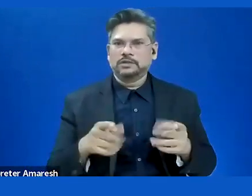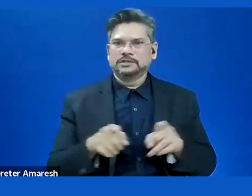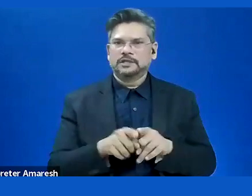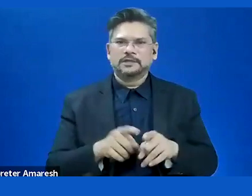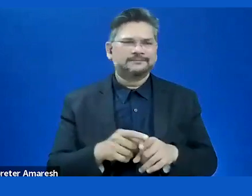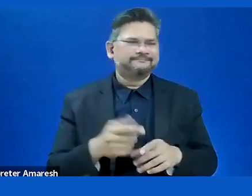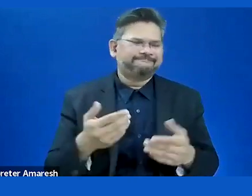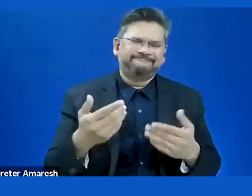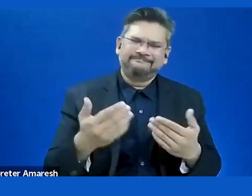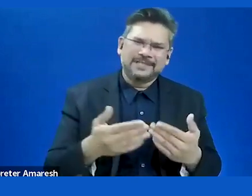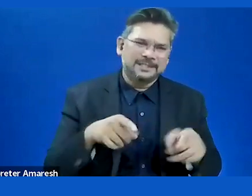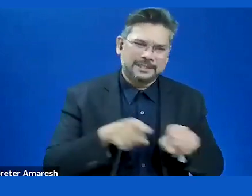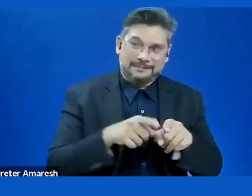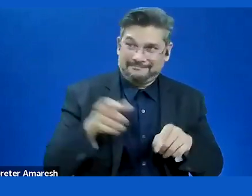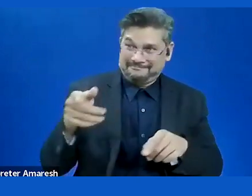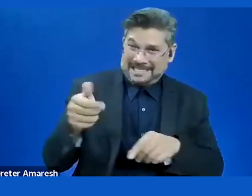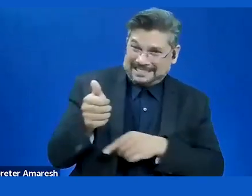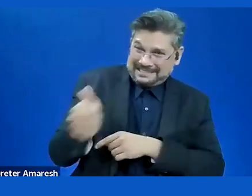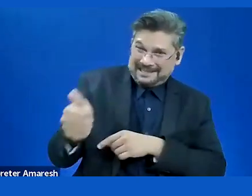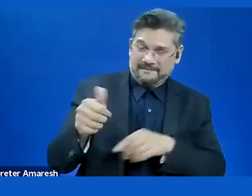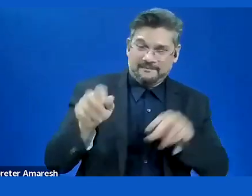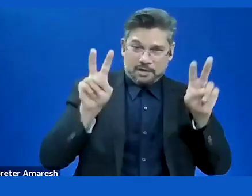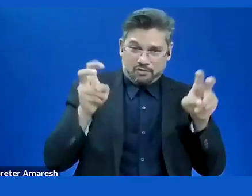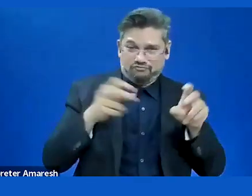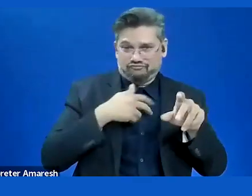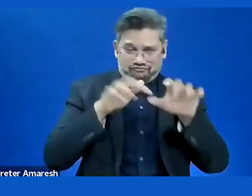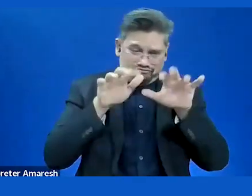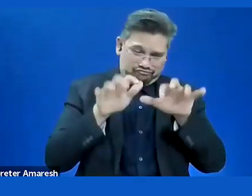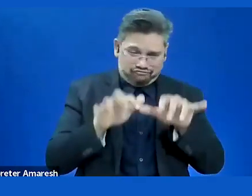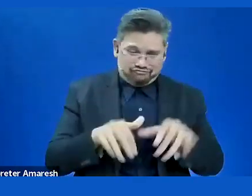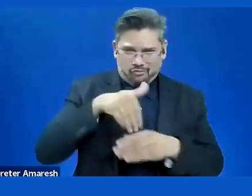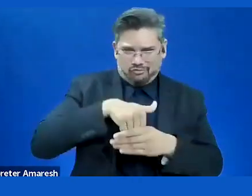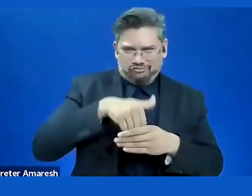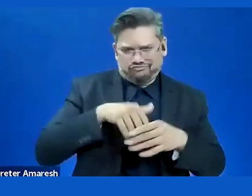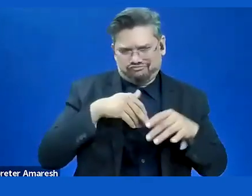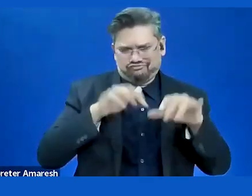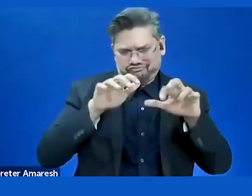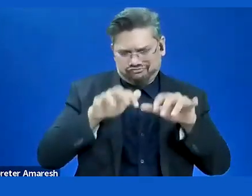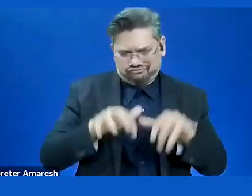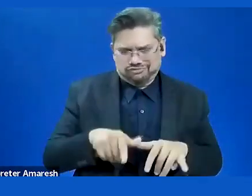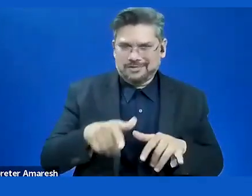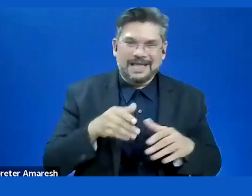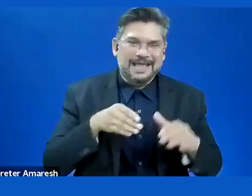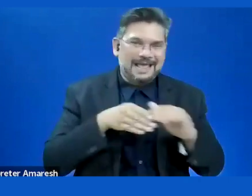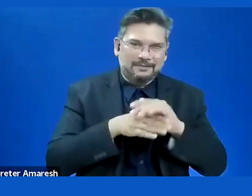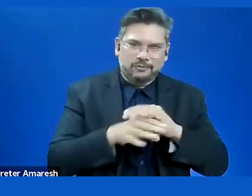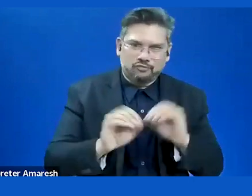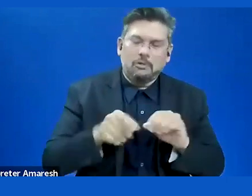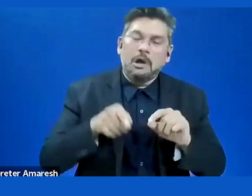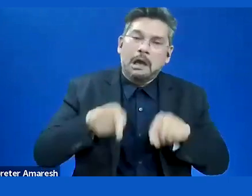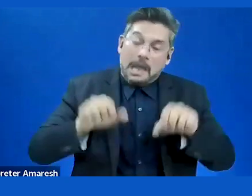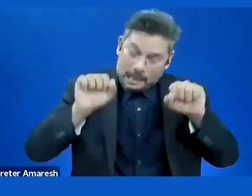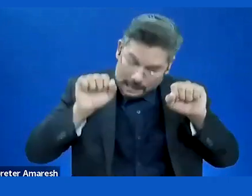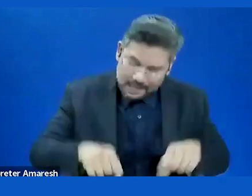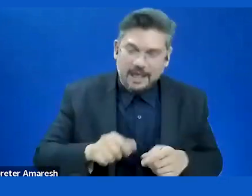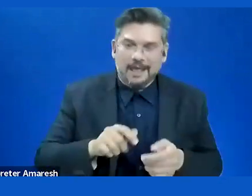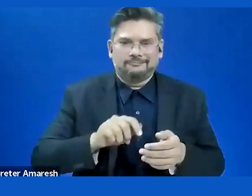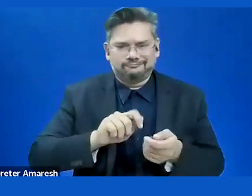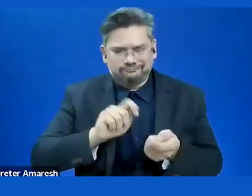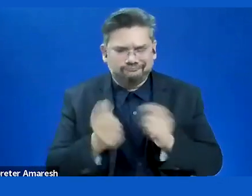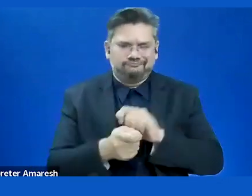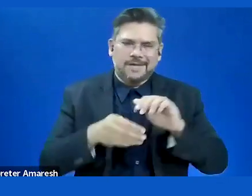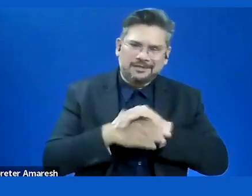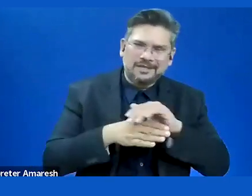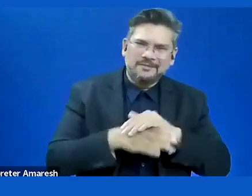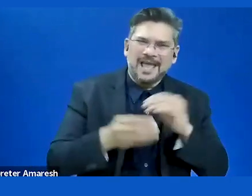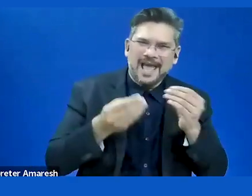they've created today that isn't accessible, and even within their existing systems. So, I think the impact of not doing that, as we've